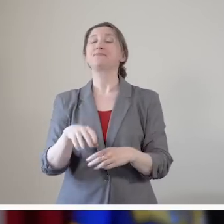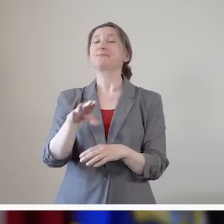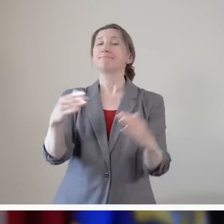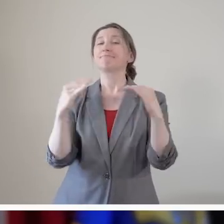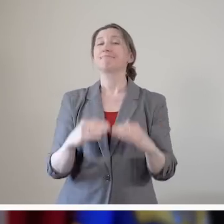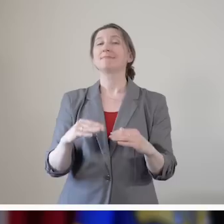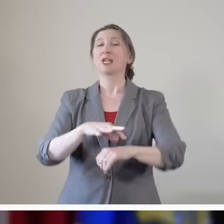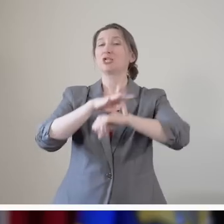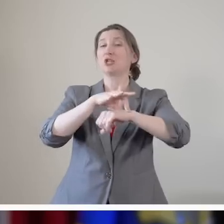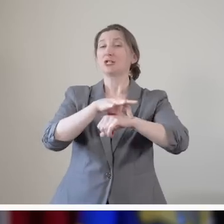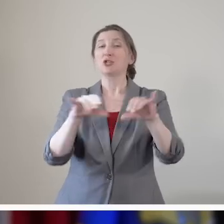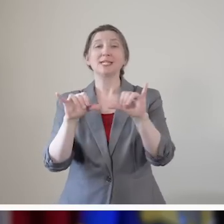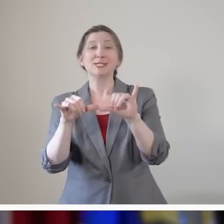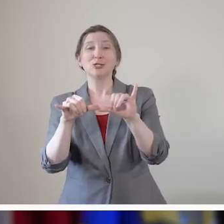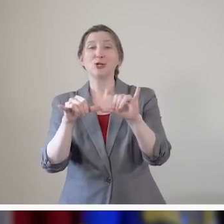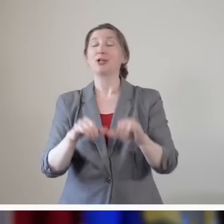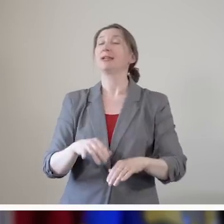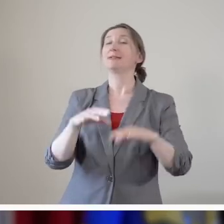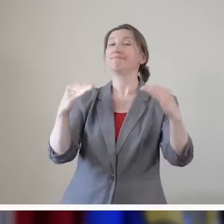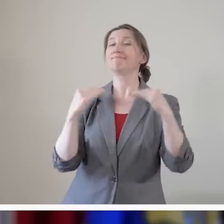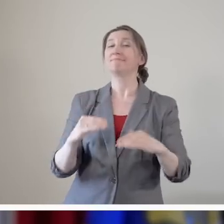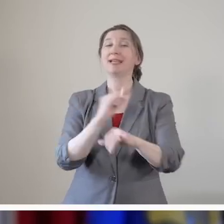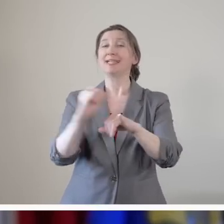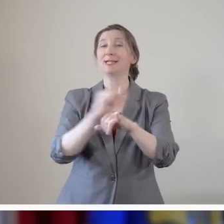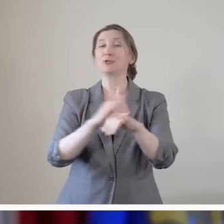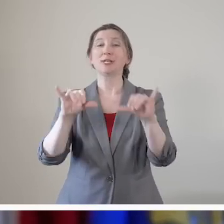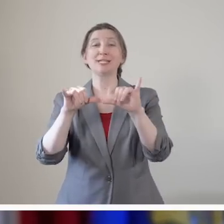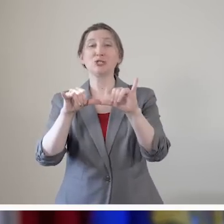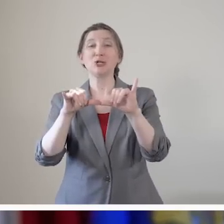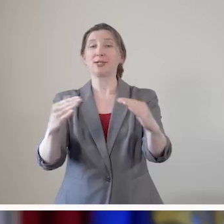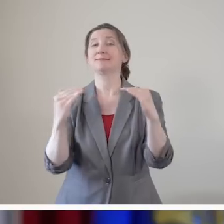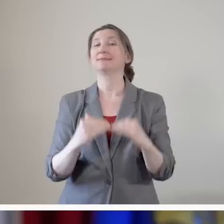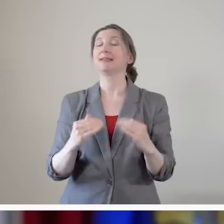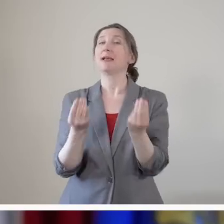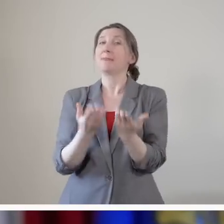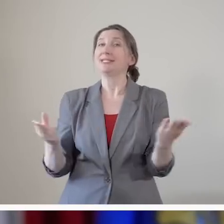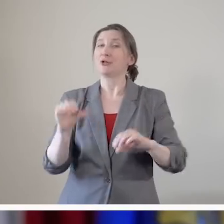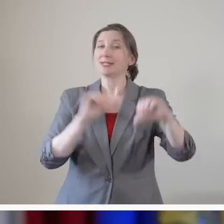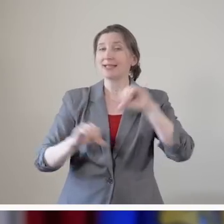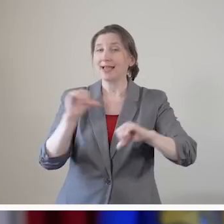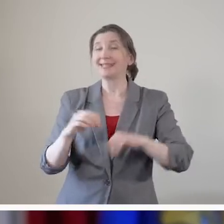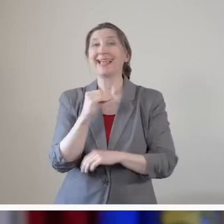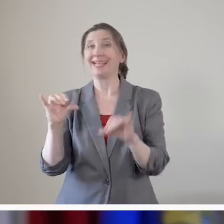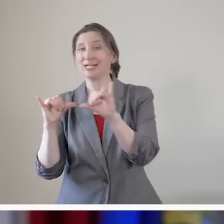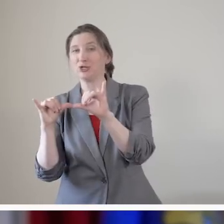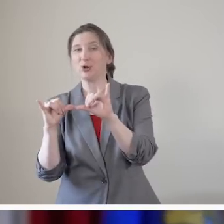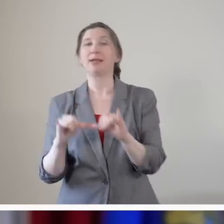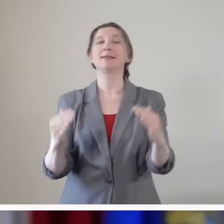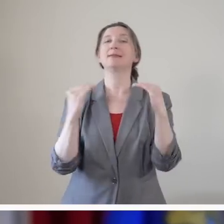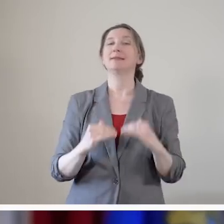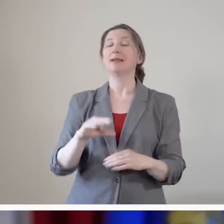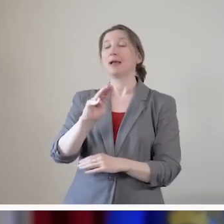Engineering Physics, Bachelor of Science, Geological Engineering, Bachelor of Science, Industrial Engineering, Bachelor of Science, Material Science and